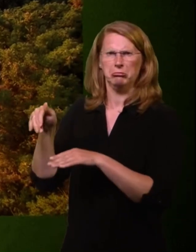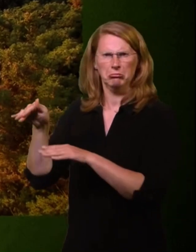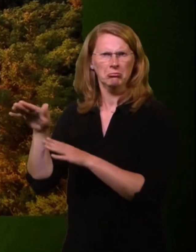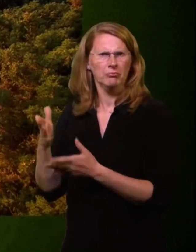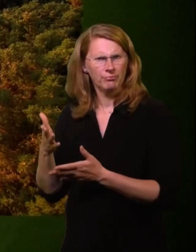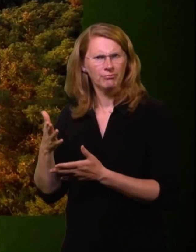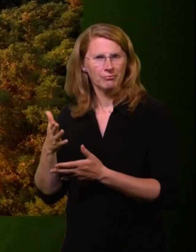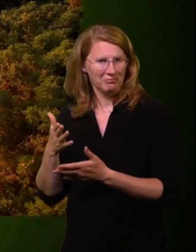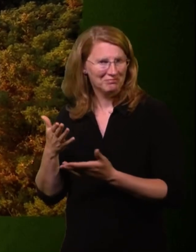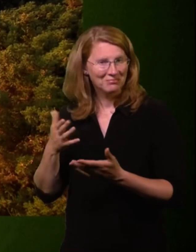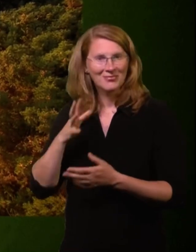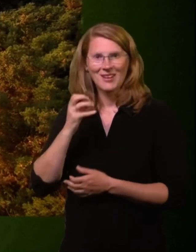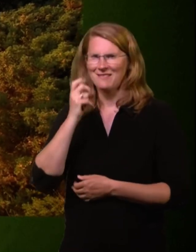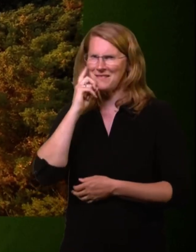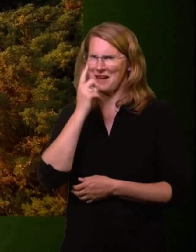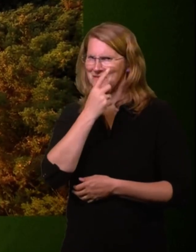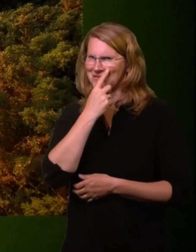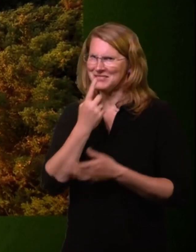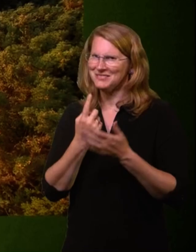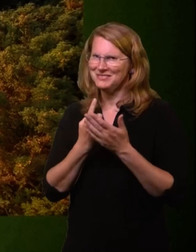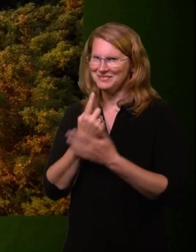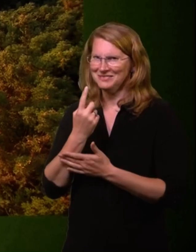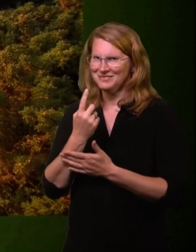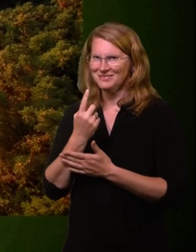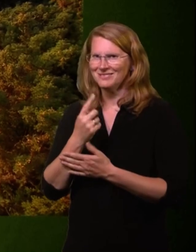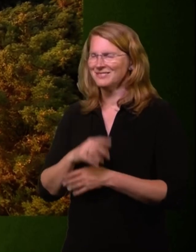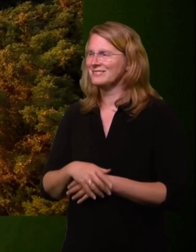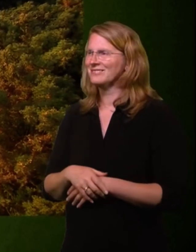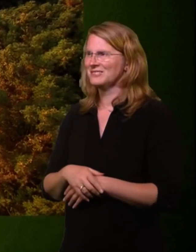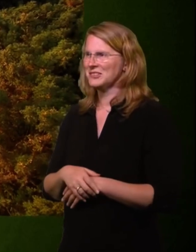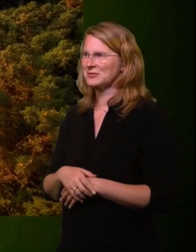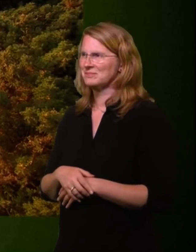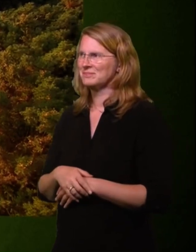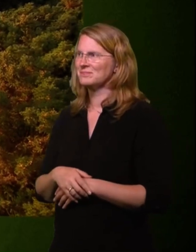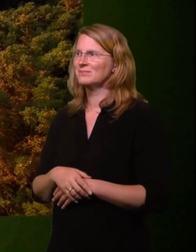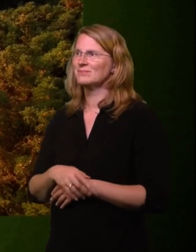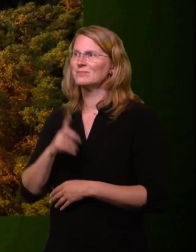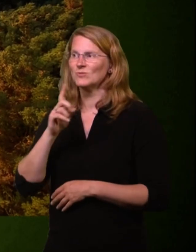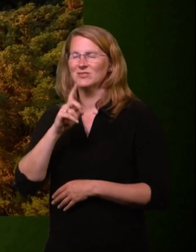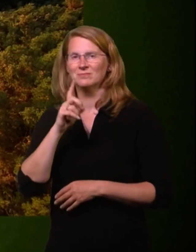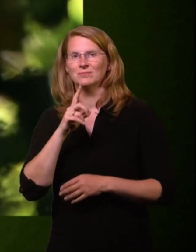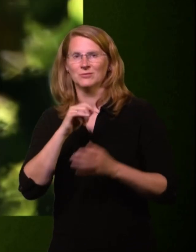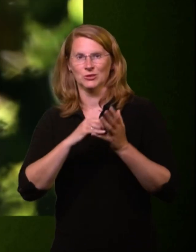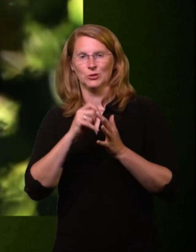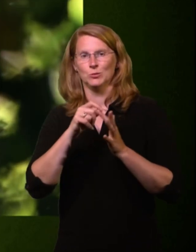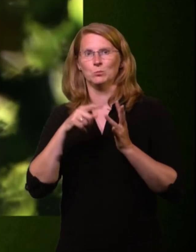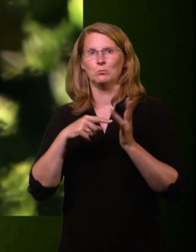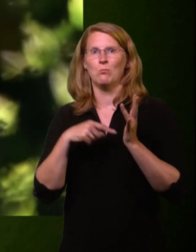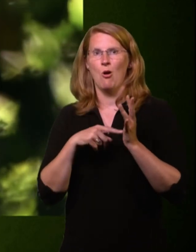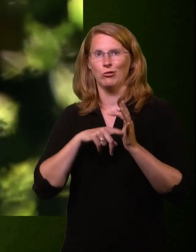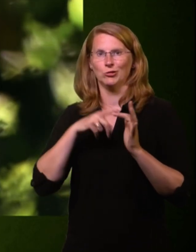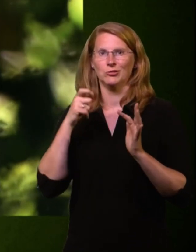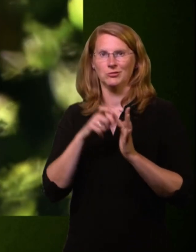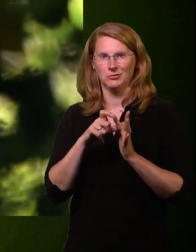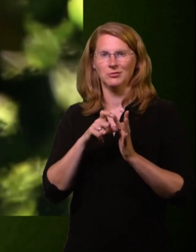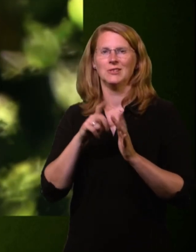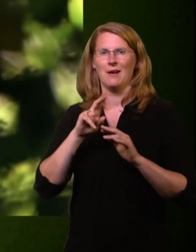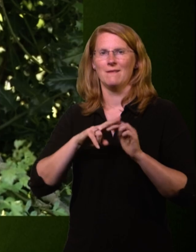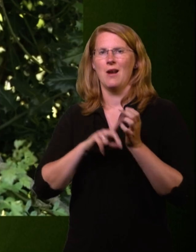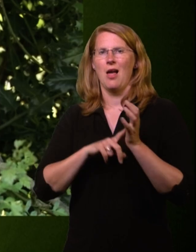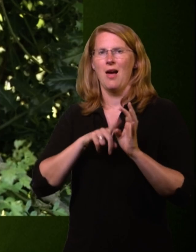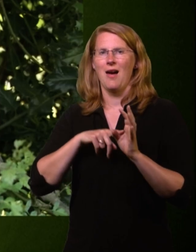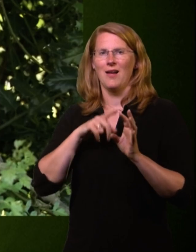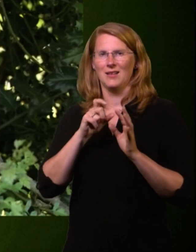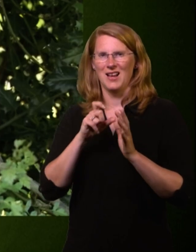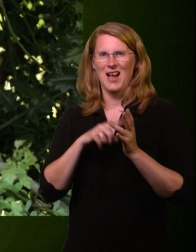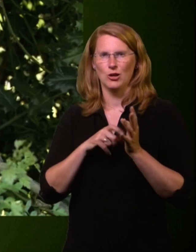evidence that there is a species in the UK that's managed to achieve this. It's the spotted flycatcher. Now, we know that cuckoos